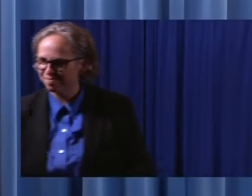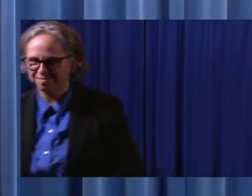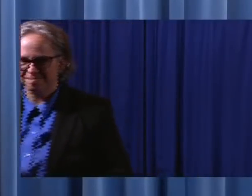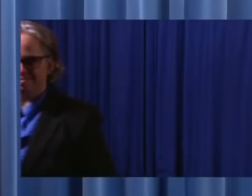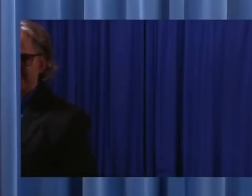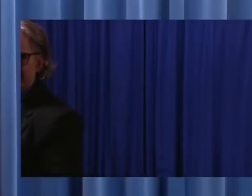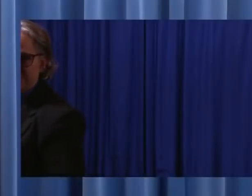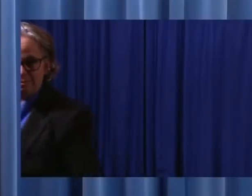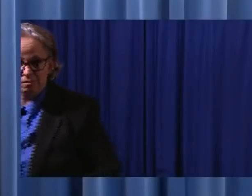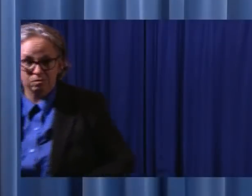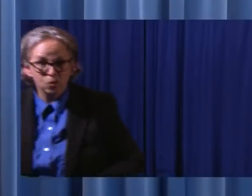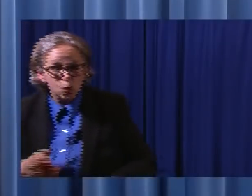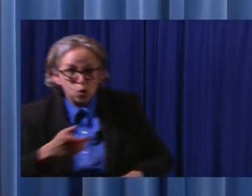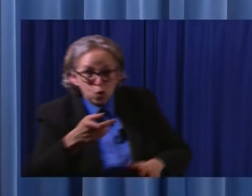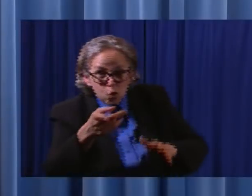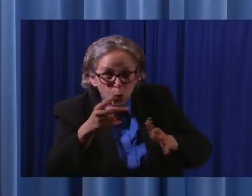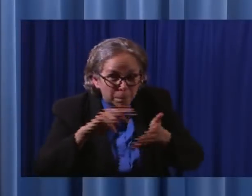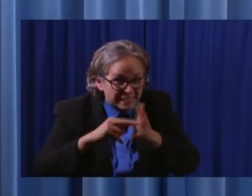point?